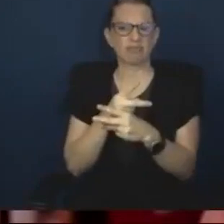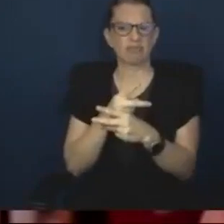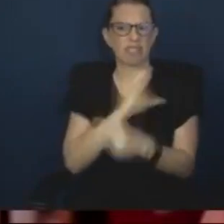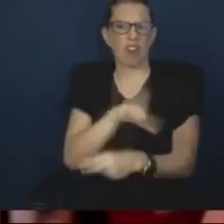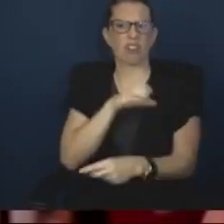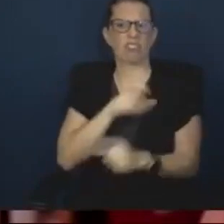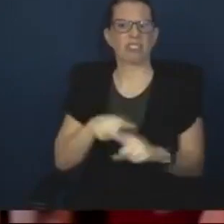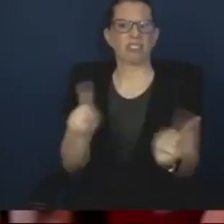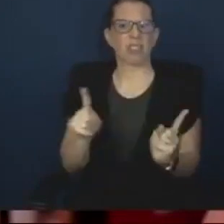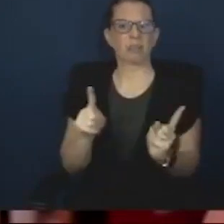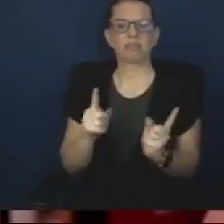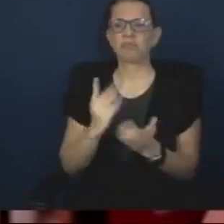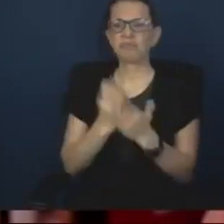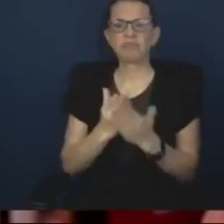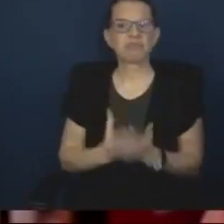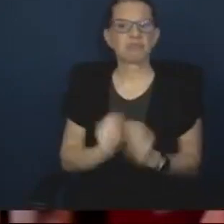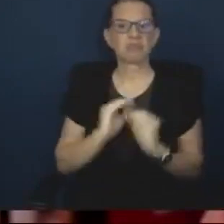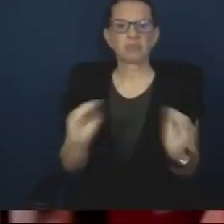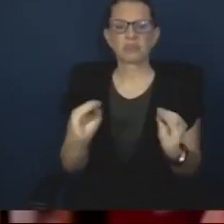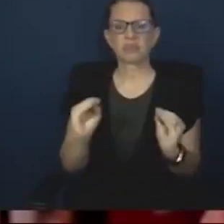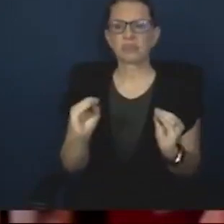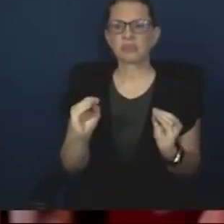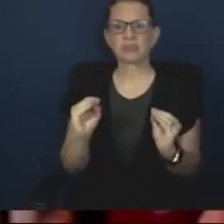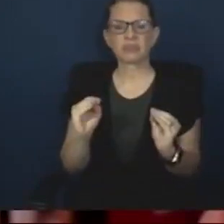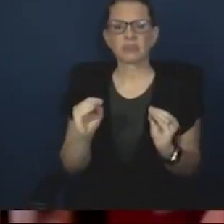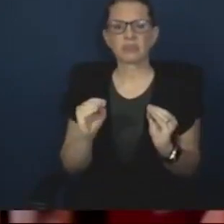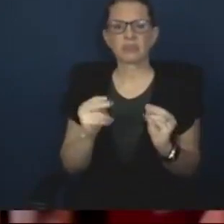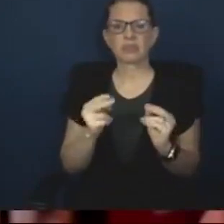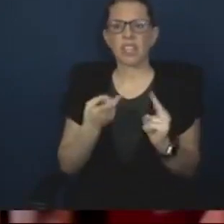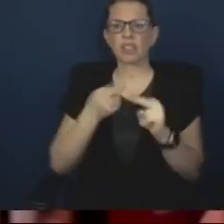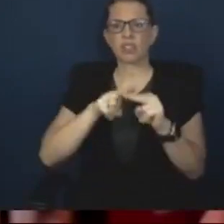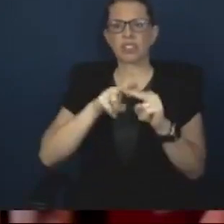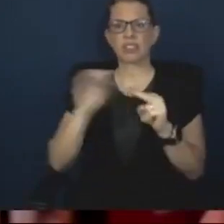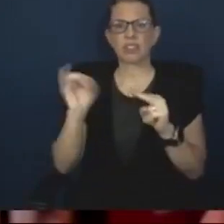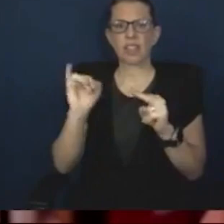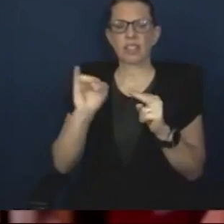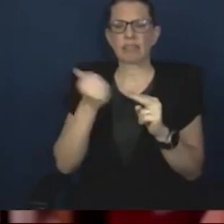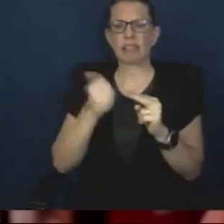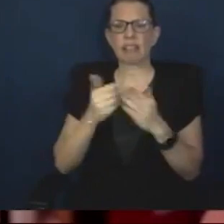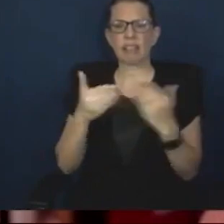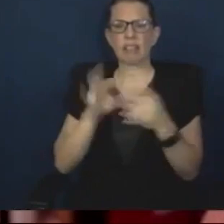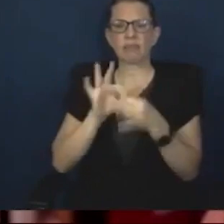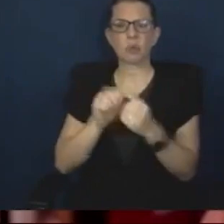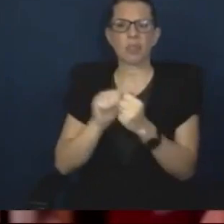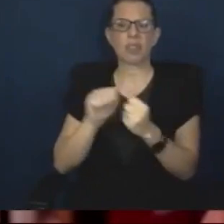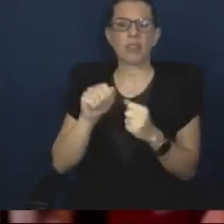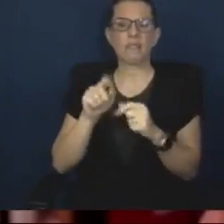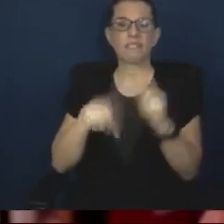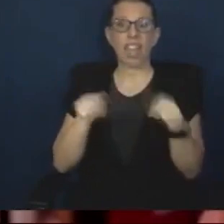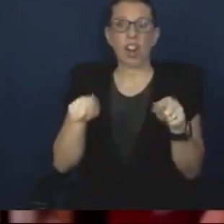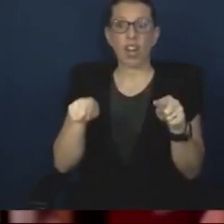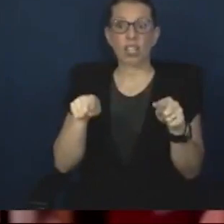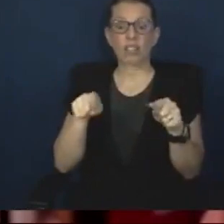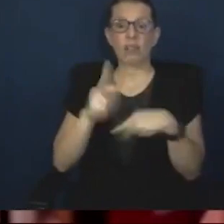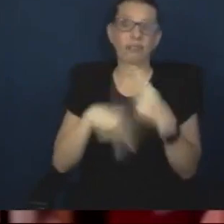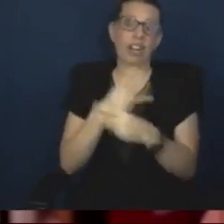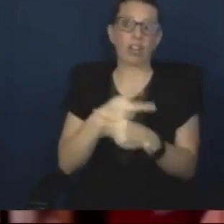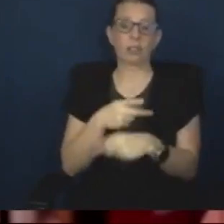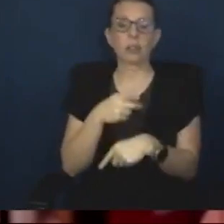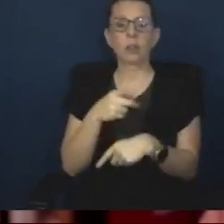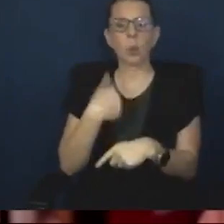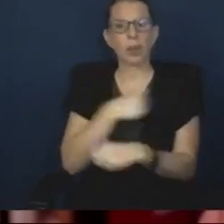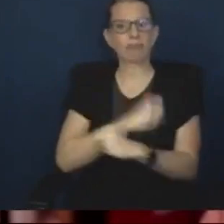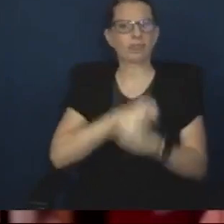any evidence that the increased infection of kids has anything to do with a variant. I think, as you say, we protected kids early